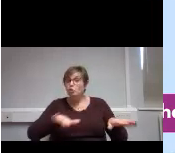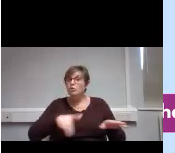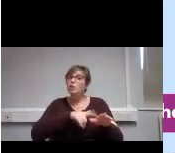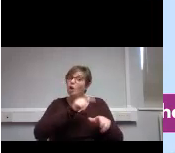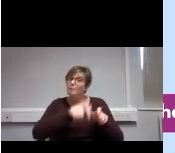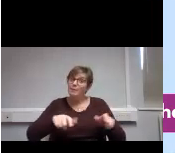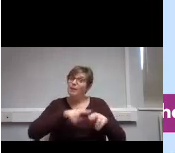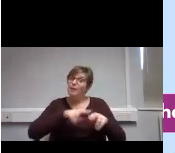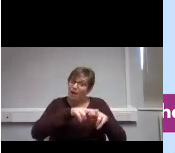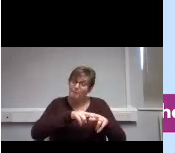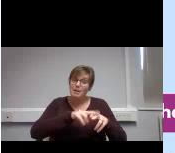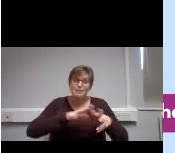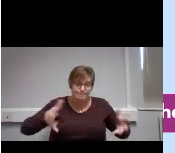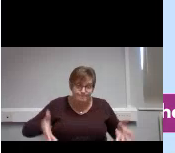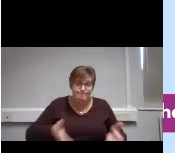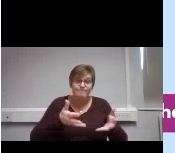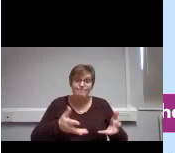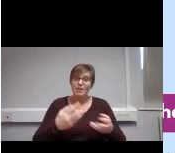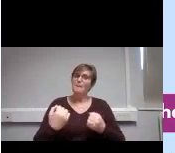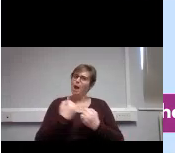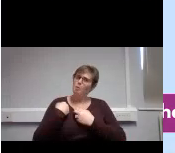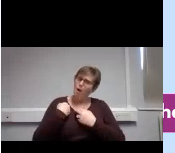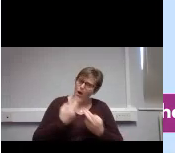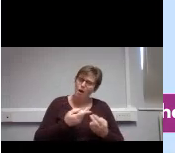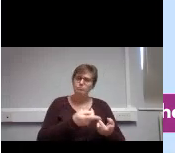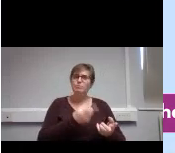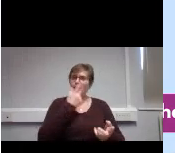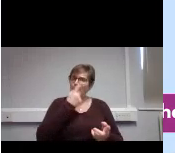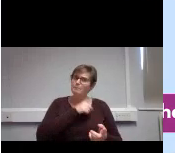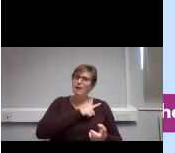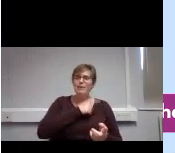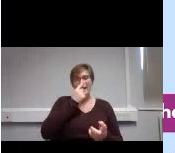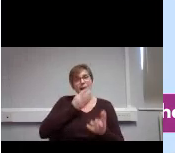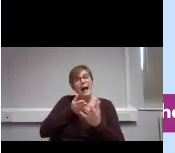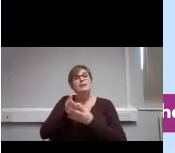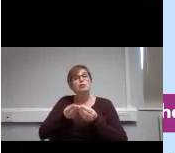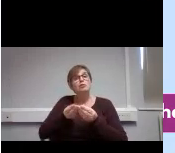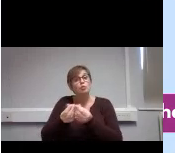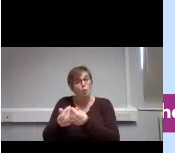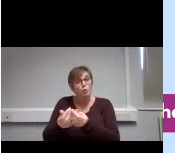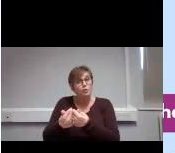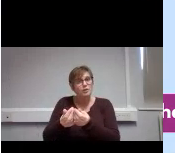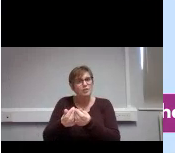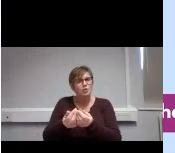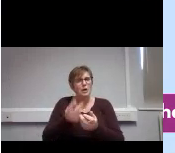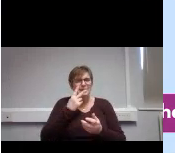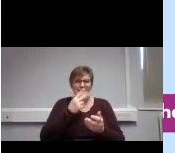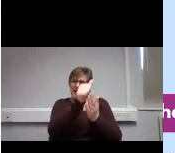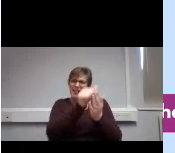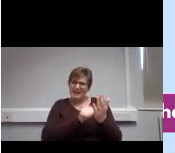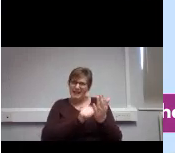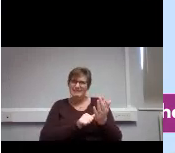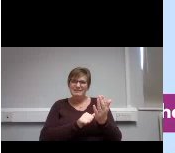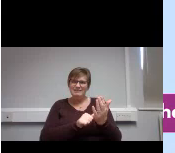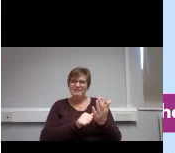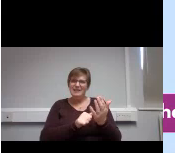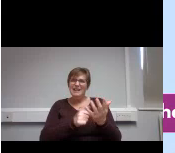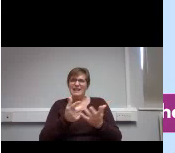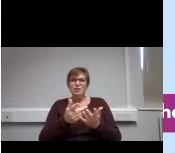through active involvement in the access to resources, which you can see listed on the diagram, and